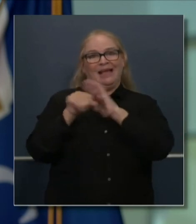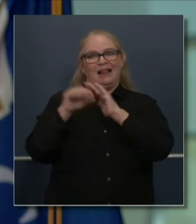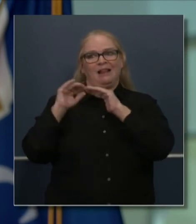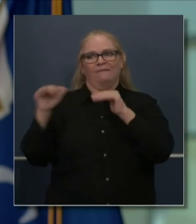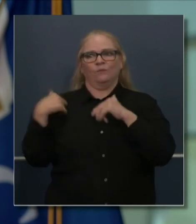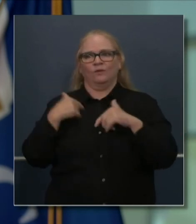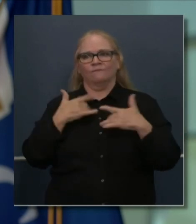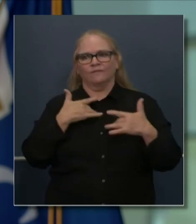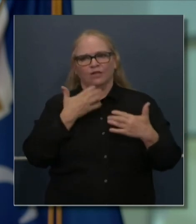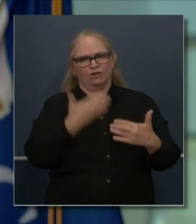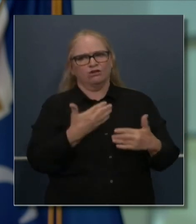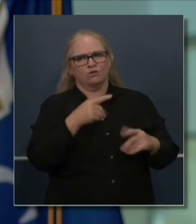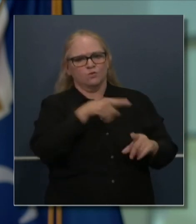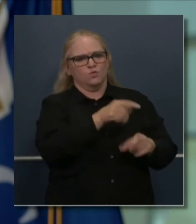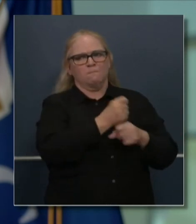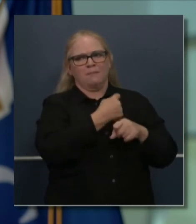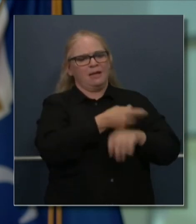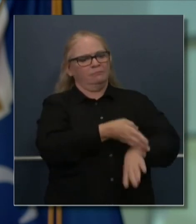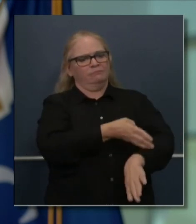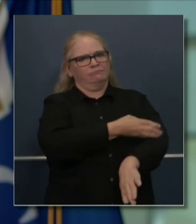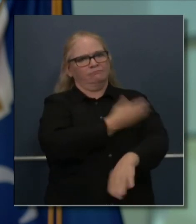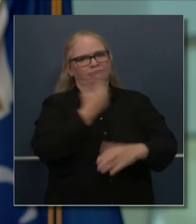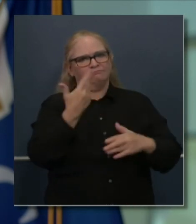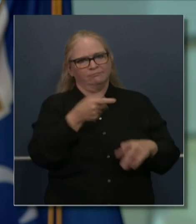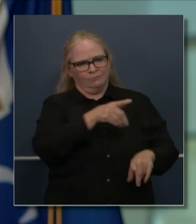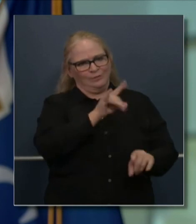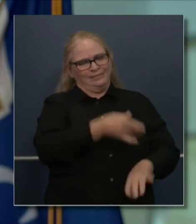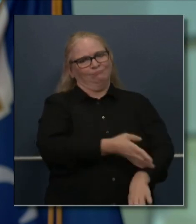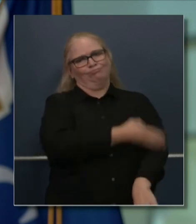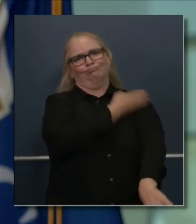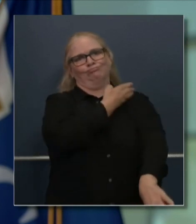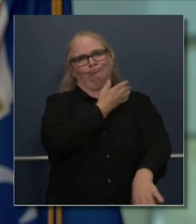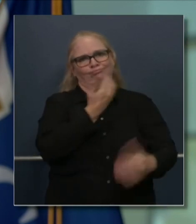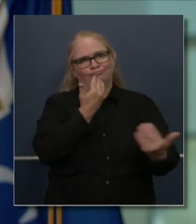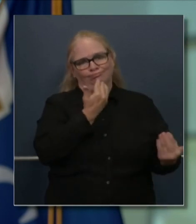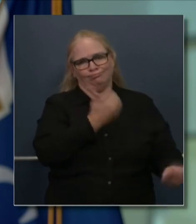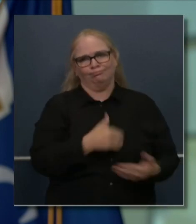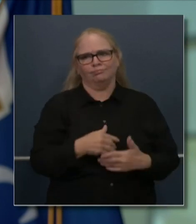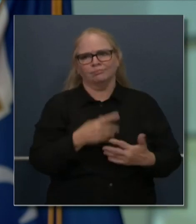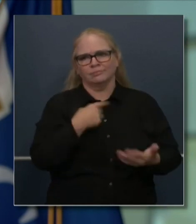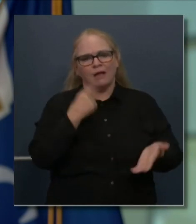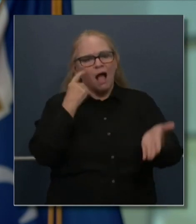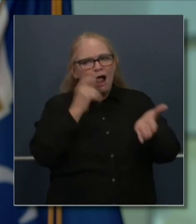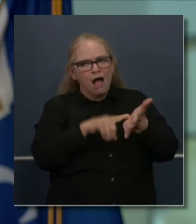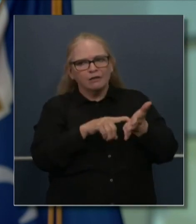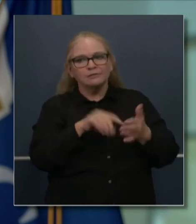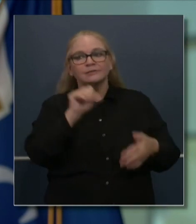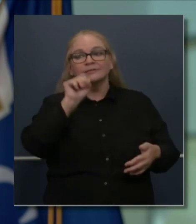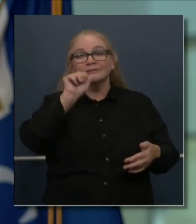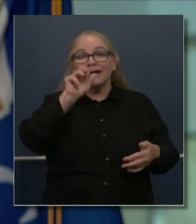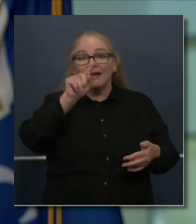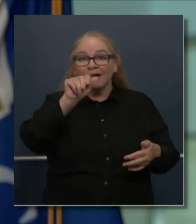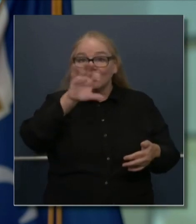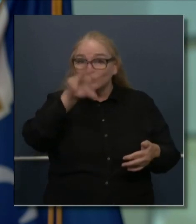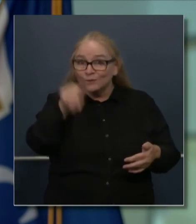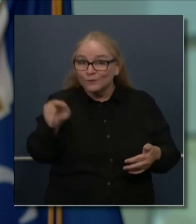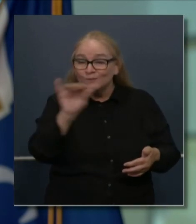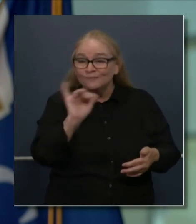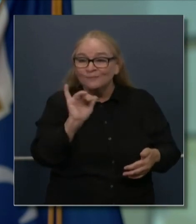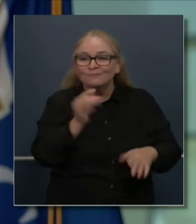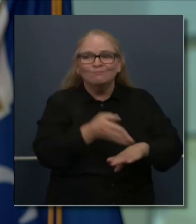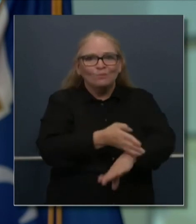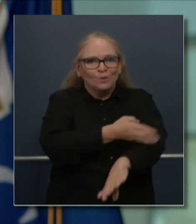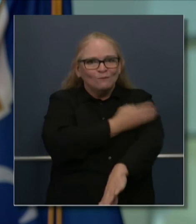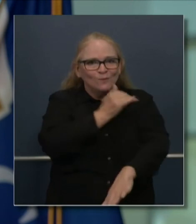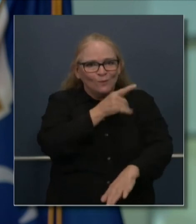progress, not just in San Diego, but all across the state. I want to also acknowledge the progress made in Santa Cruz. But as members of some of the